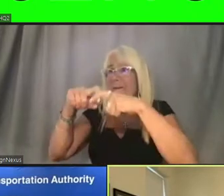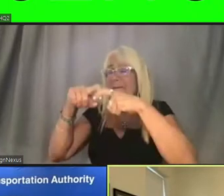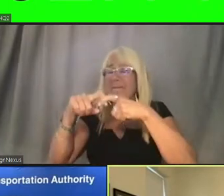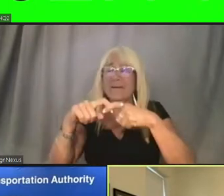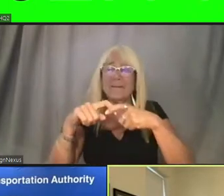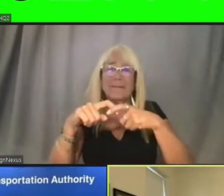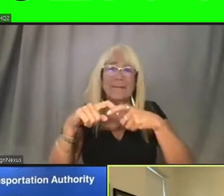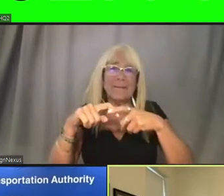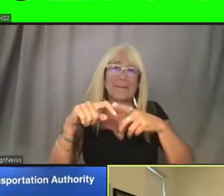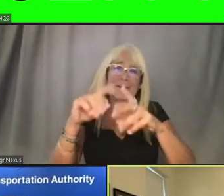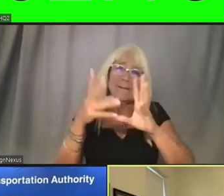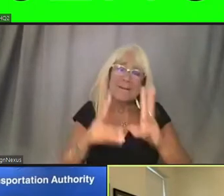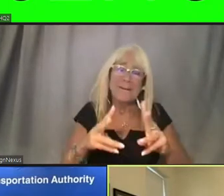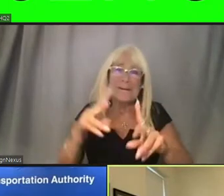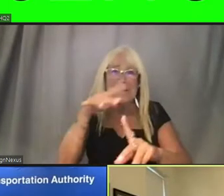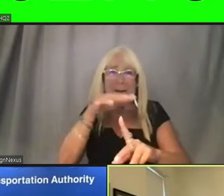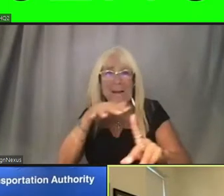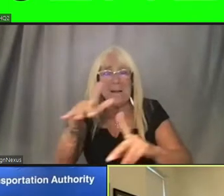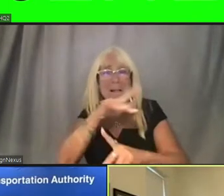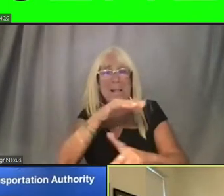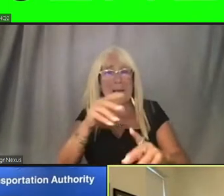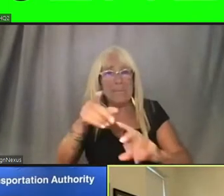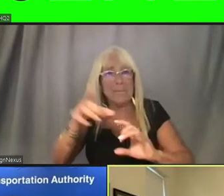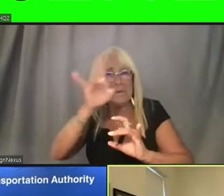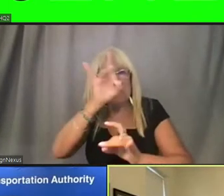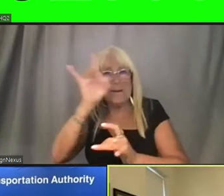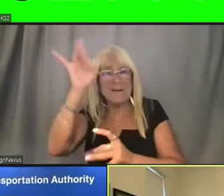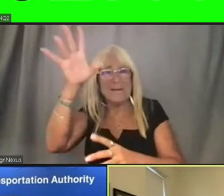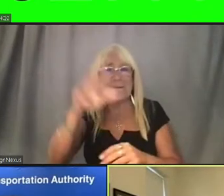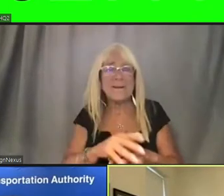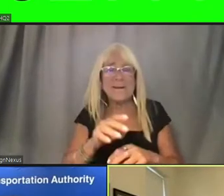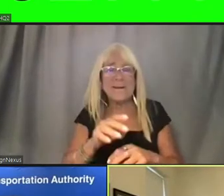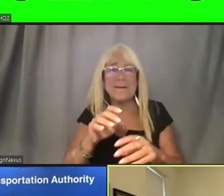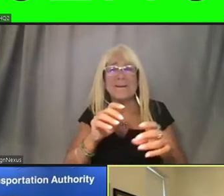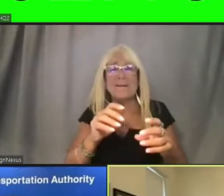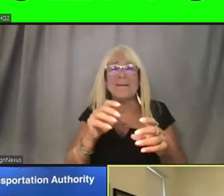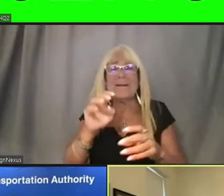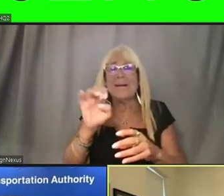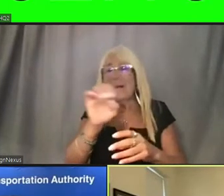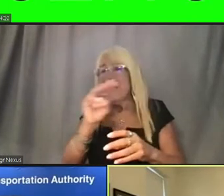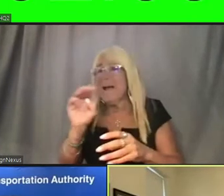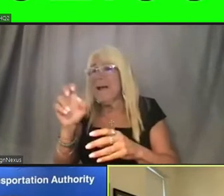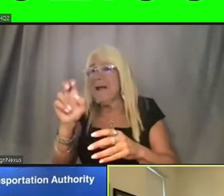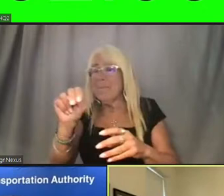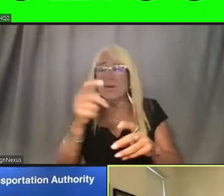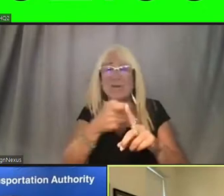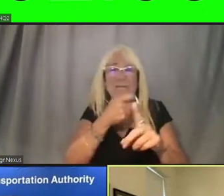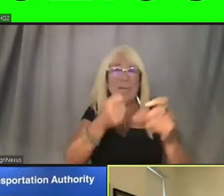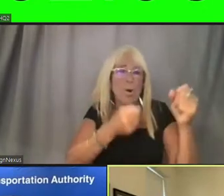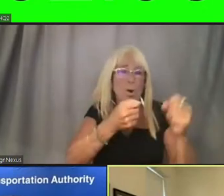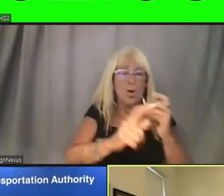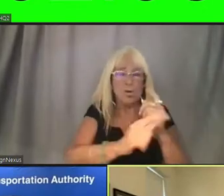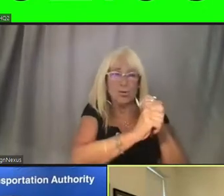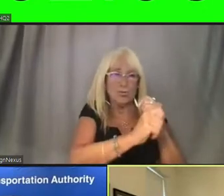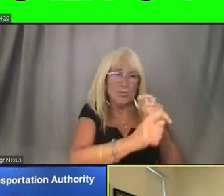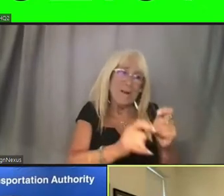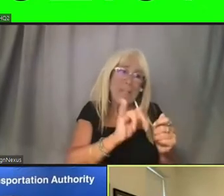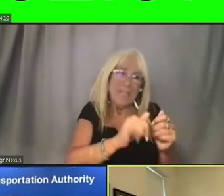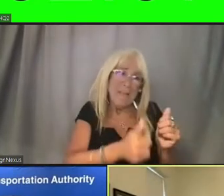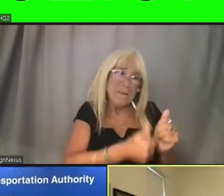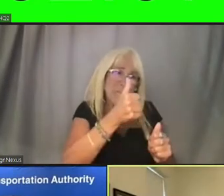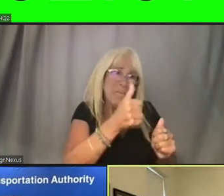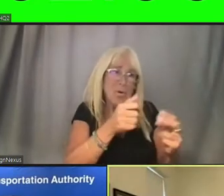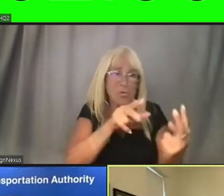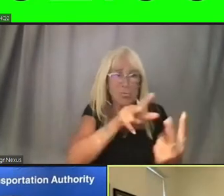contributes 30 percent of greenhouse gas emissions with emissions from cars and trucks being the largest contributors the path to reducing